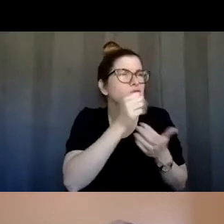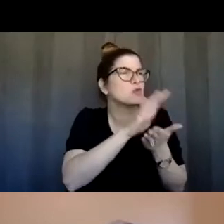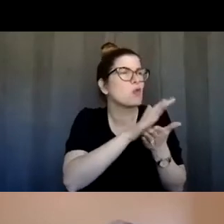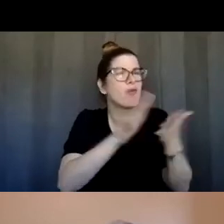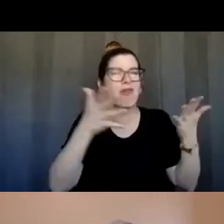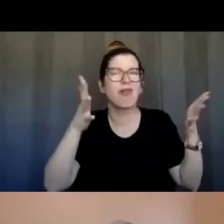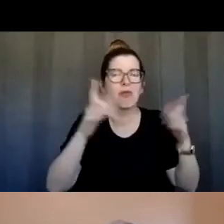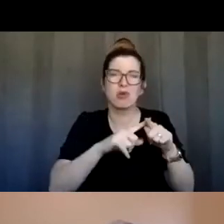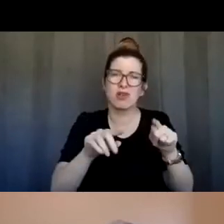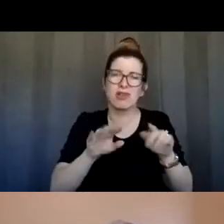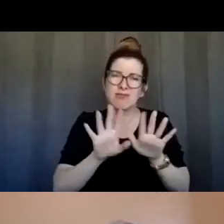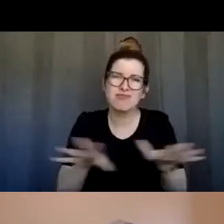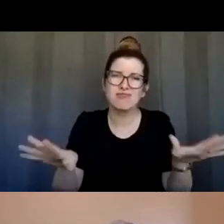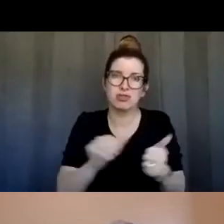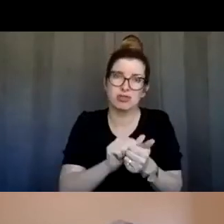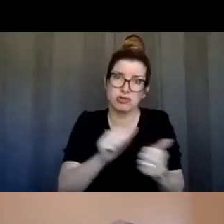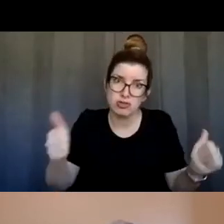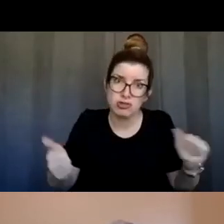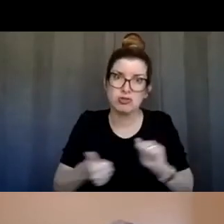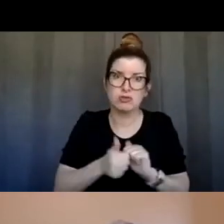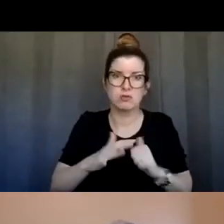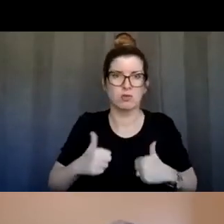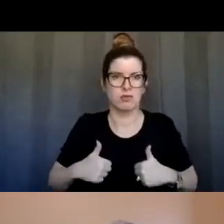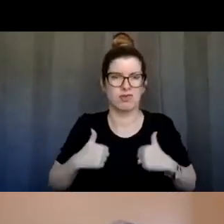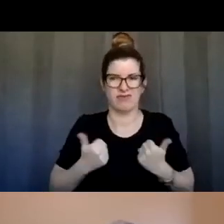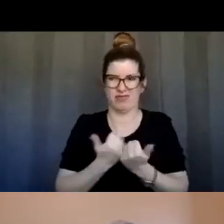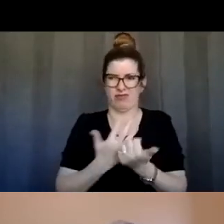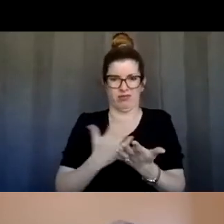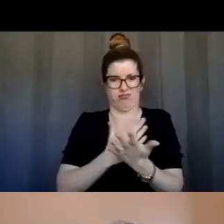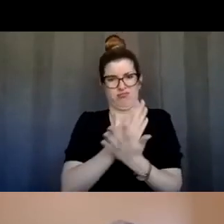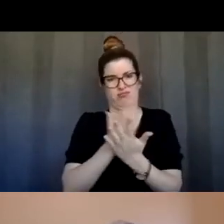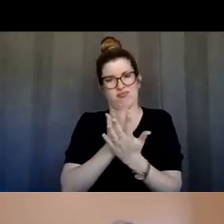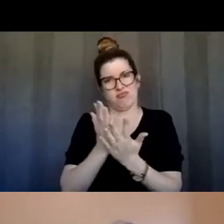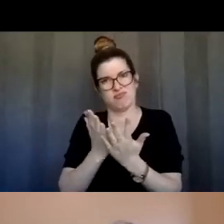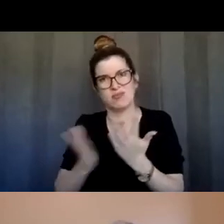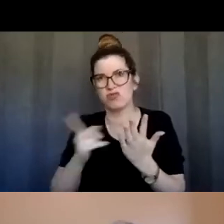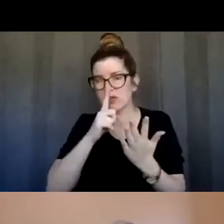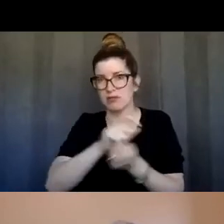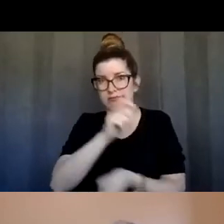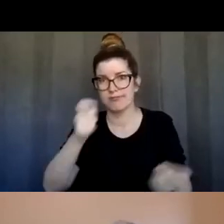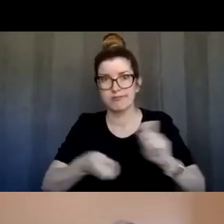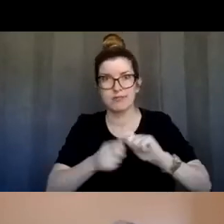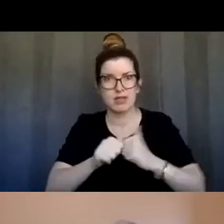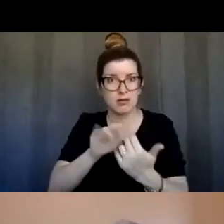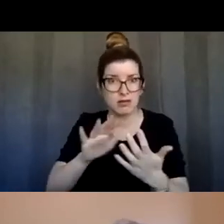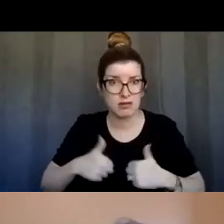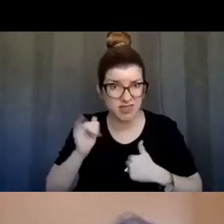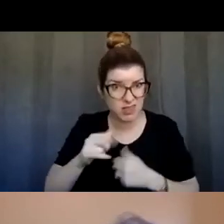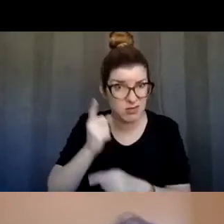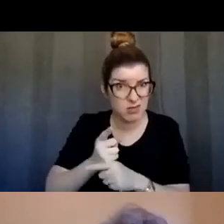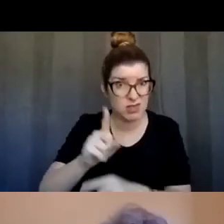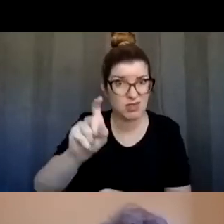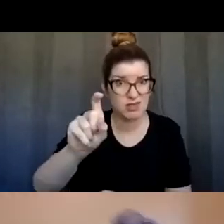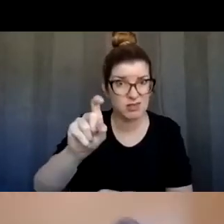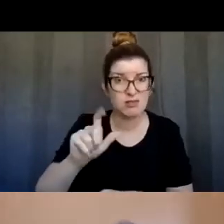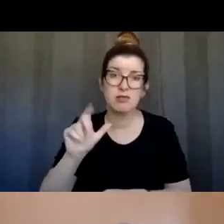mm-hmm. classroom and your school, but it was really a reimagining of your entire life. Is that correct?